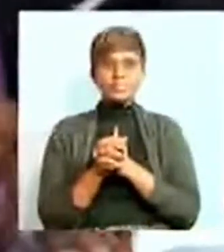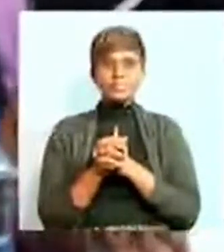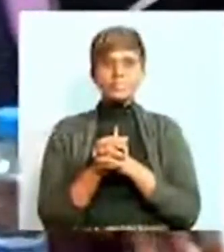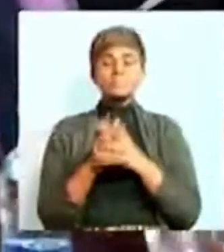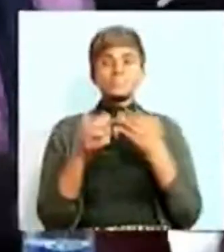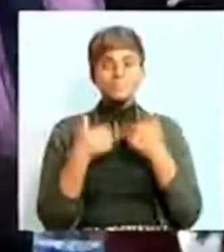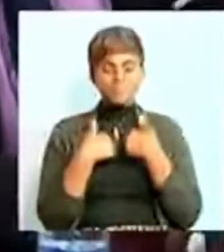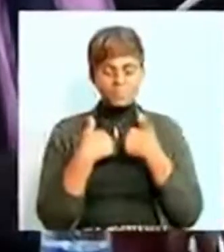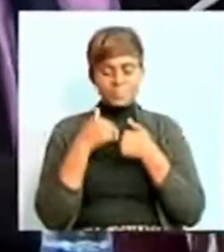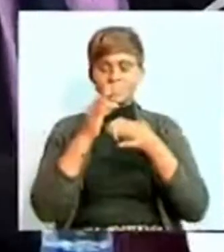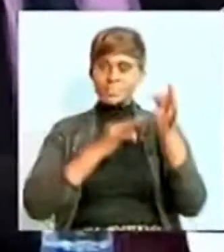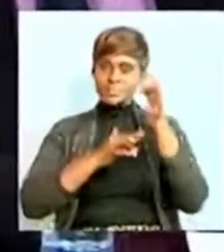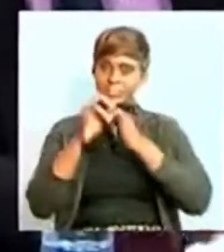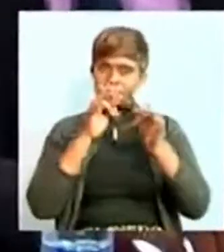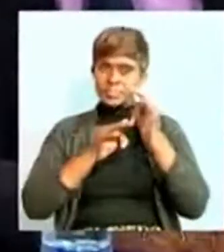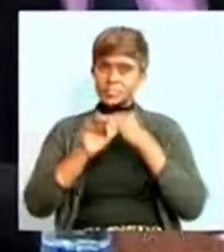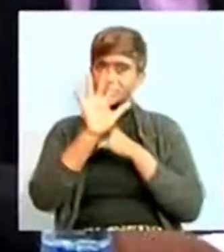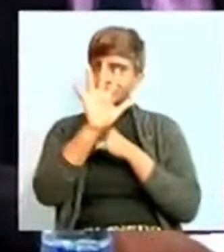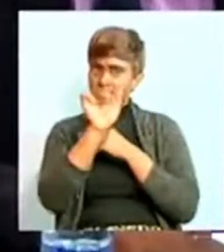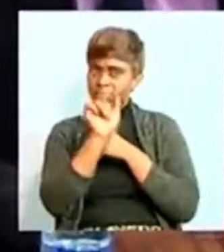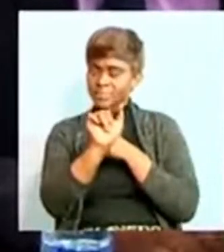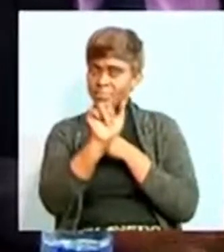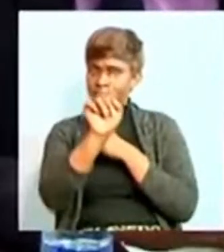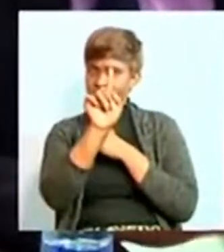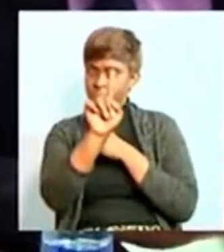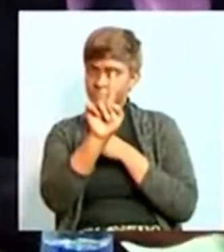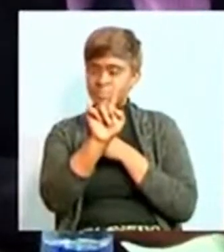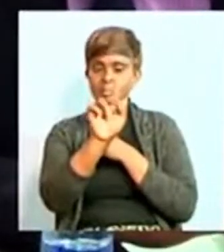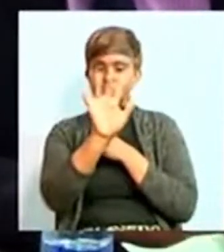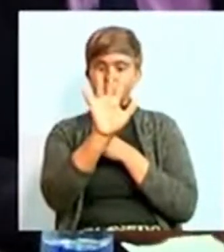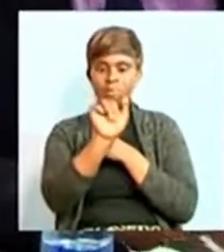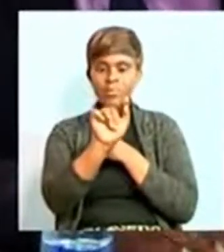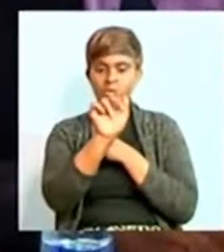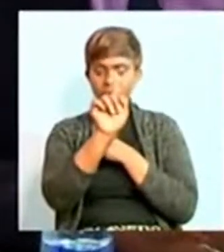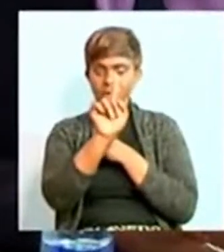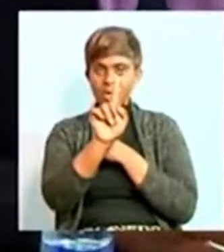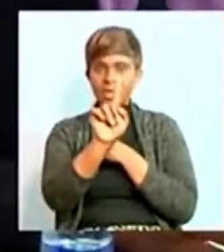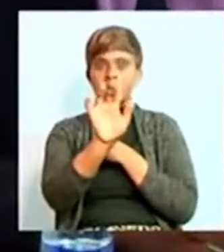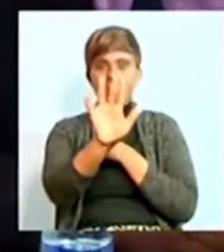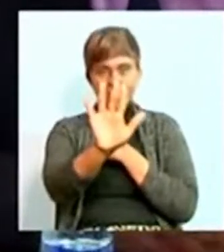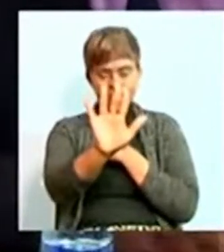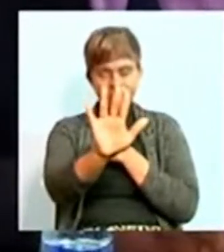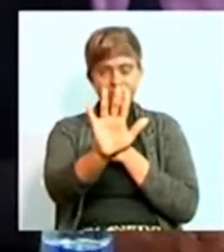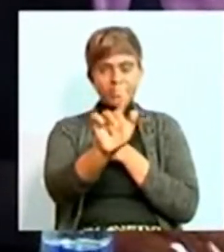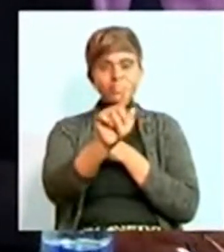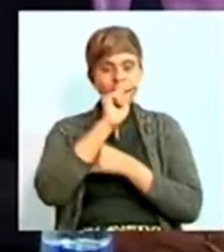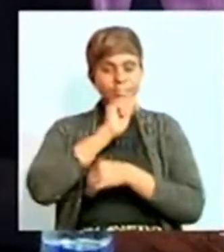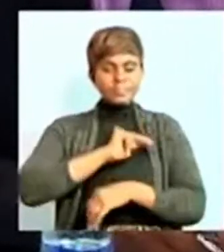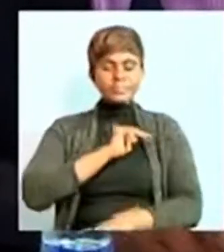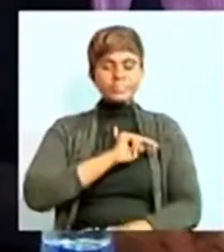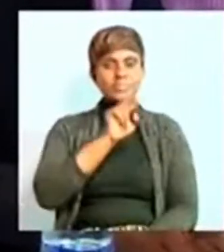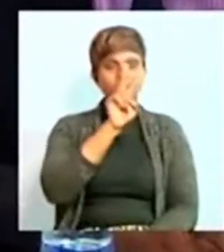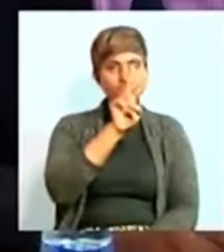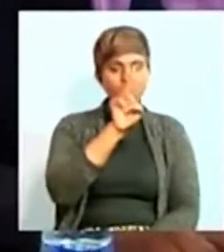I broke down the figure of 5.1 to just 2 million, NAPSA.